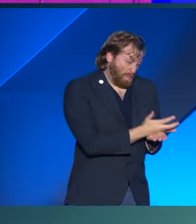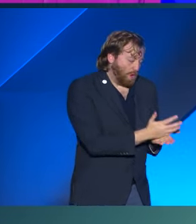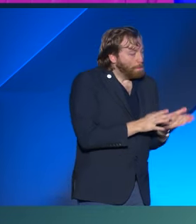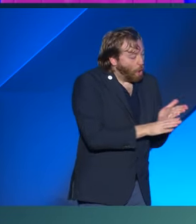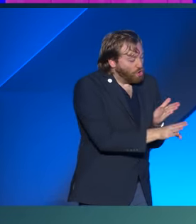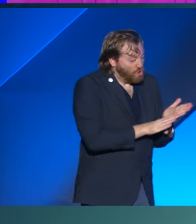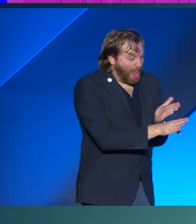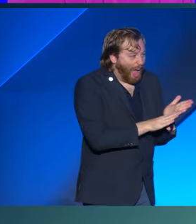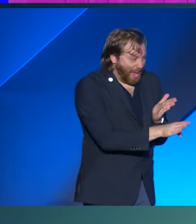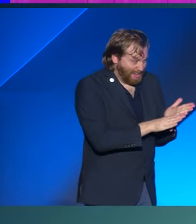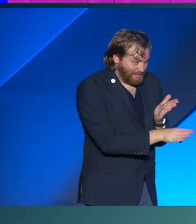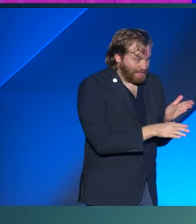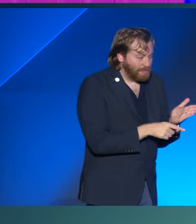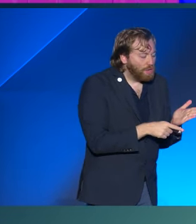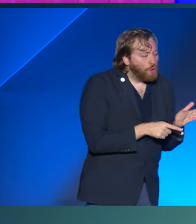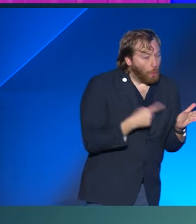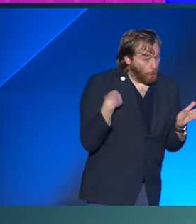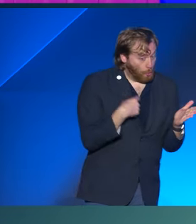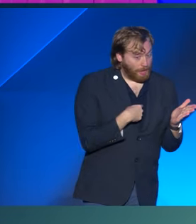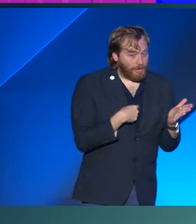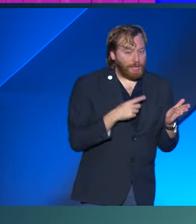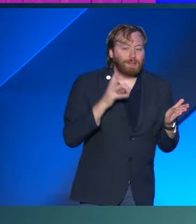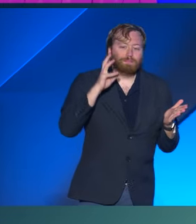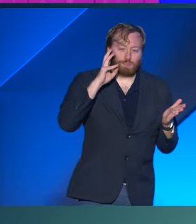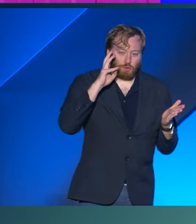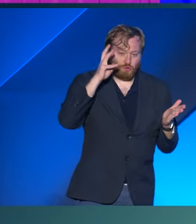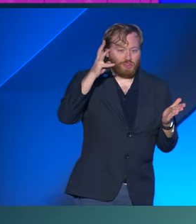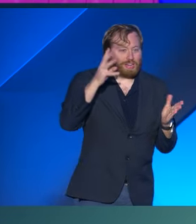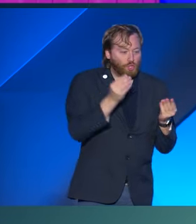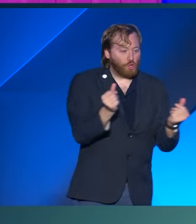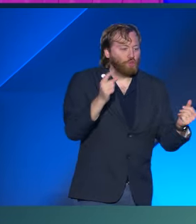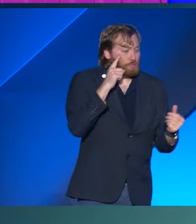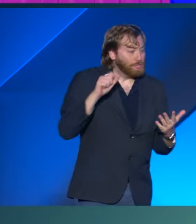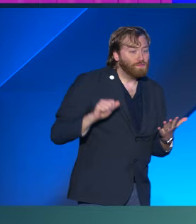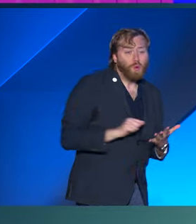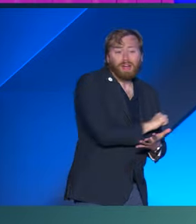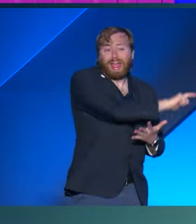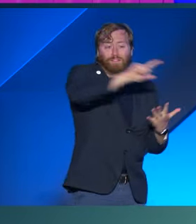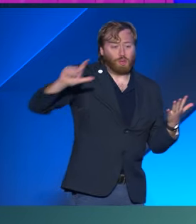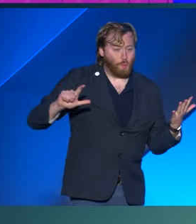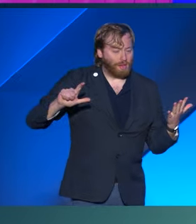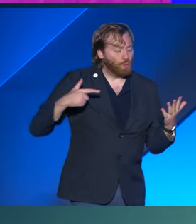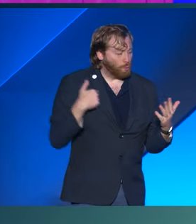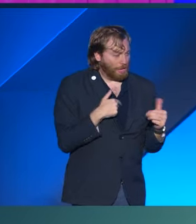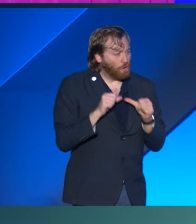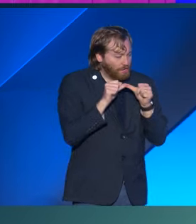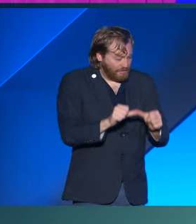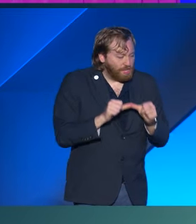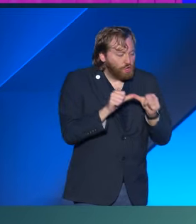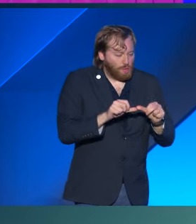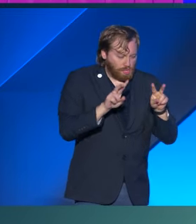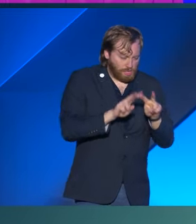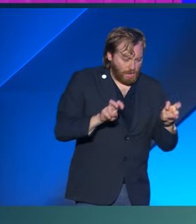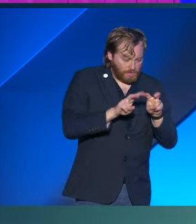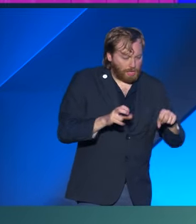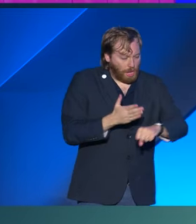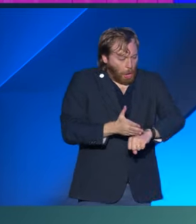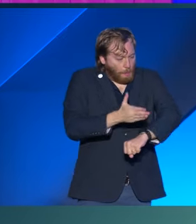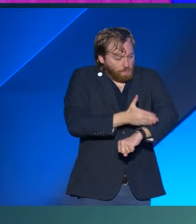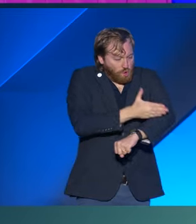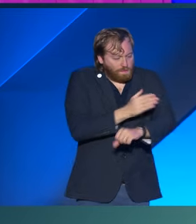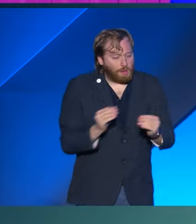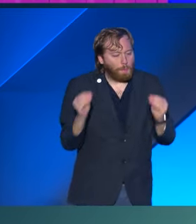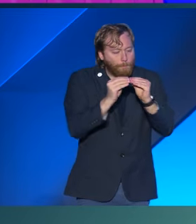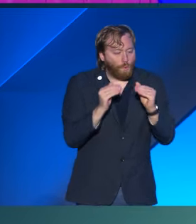creating solutions for everyone. We are continually assessing and improving fairness in our workplace at